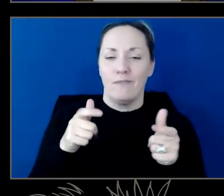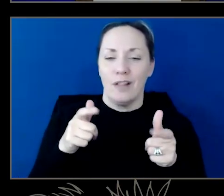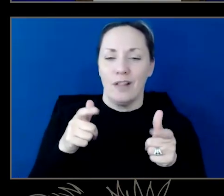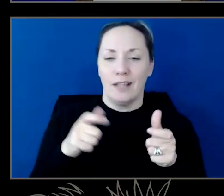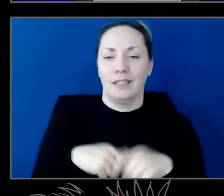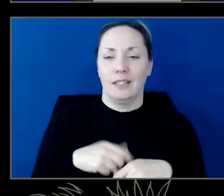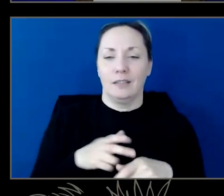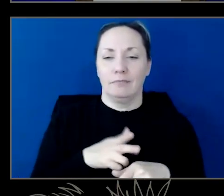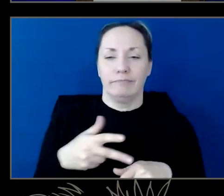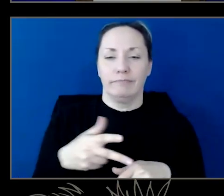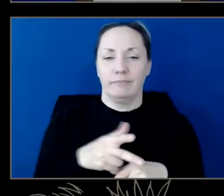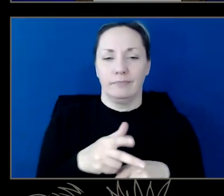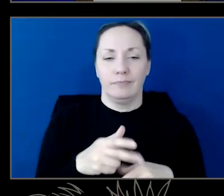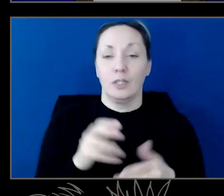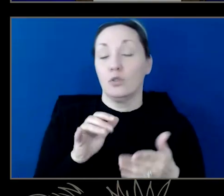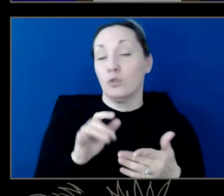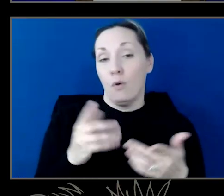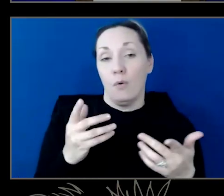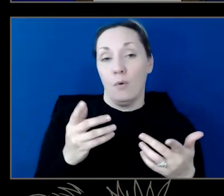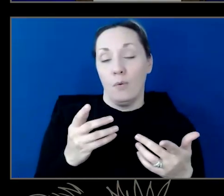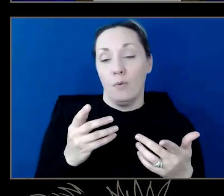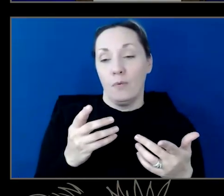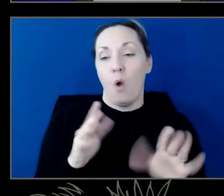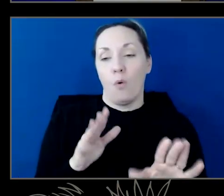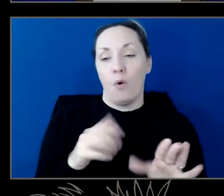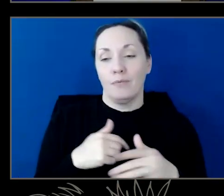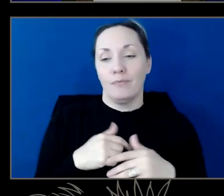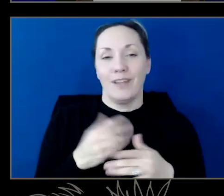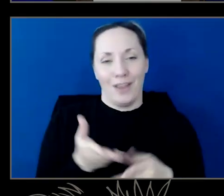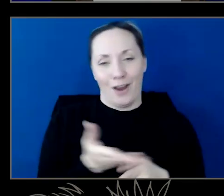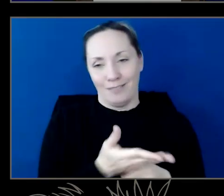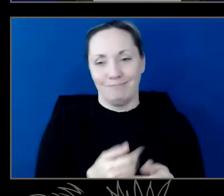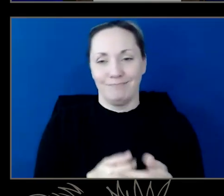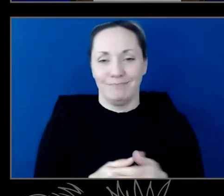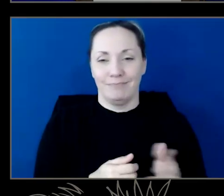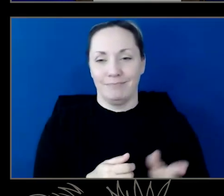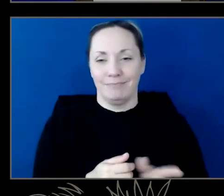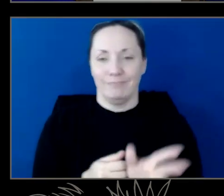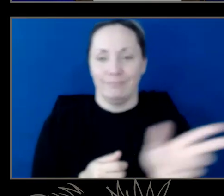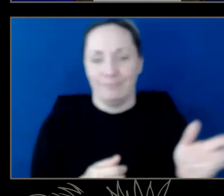received. So then, oh, here they are.